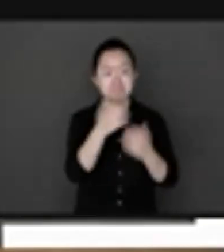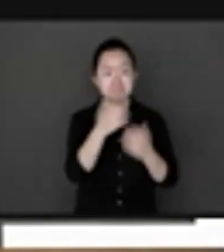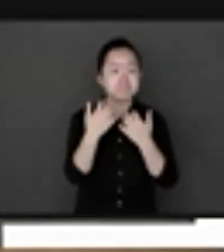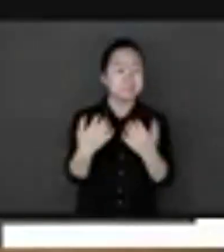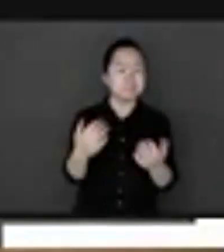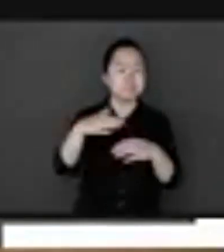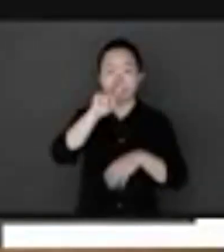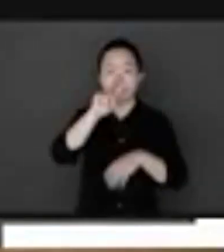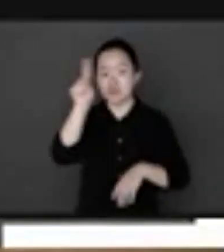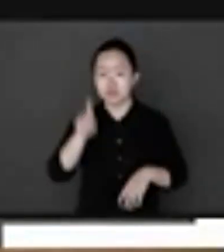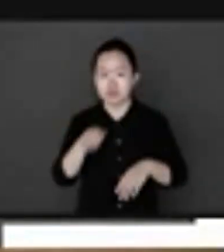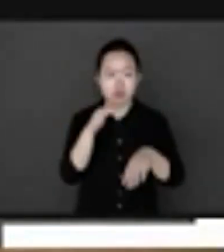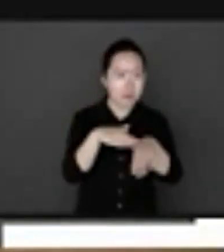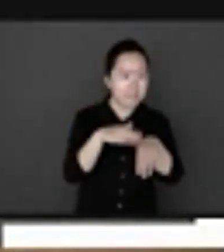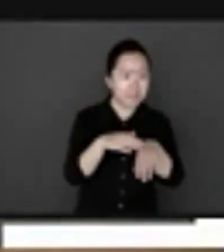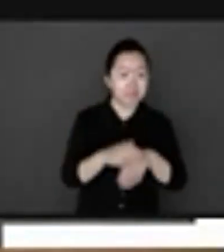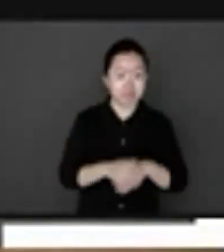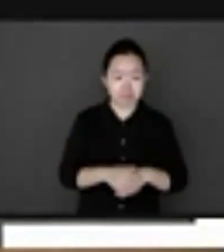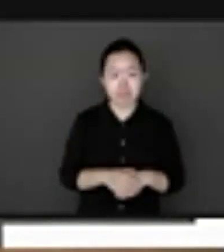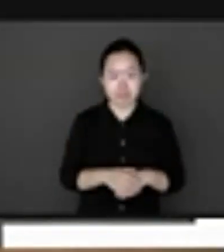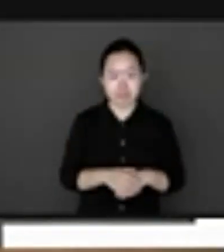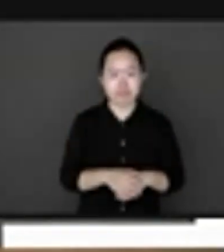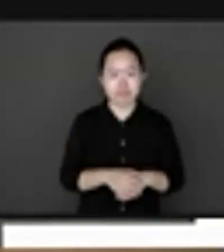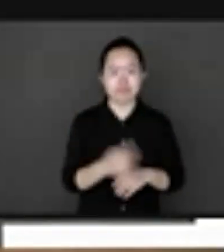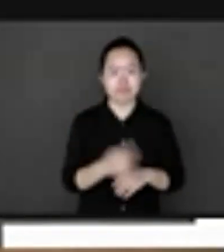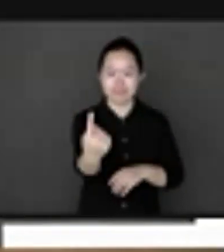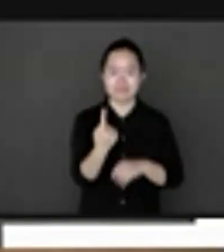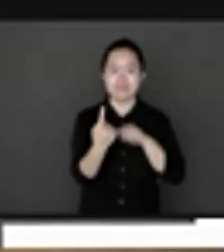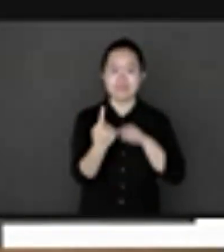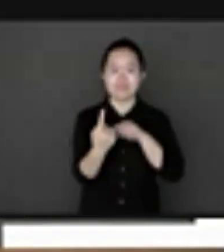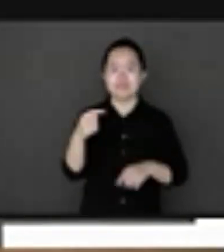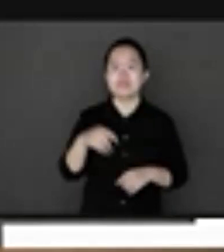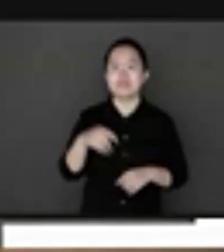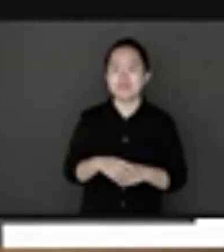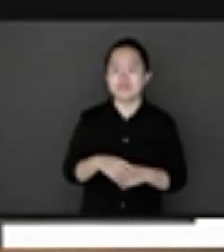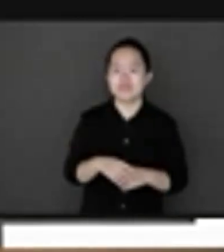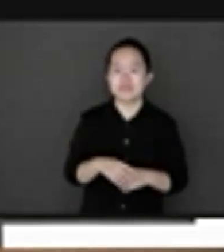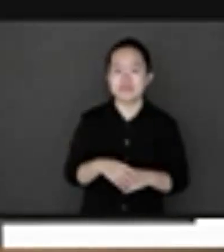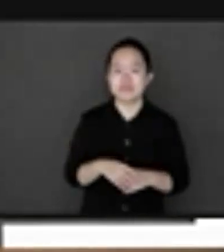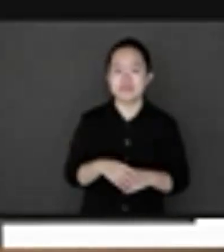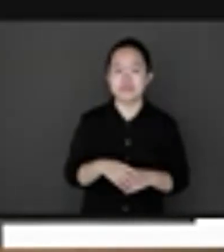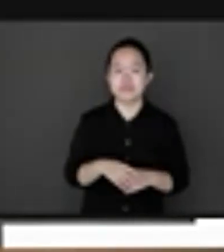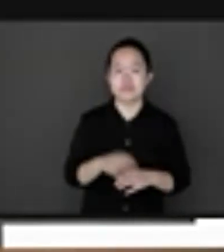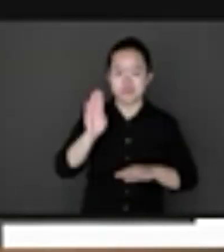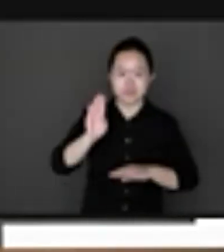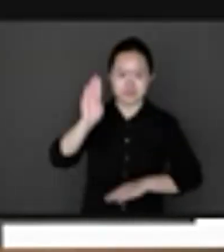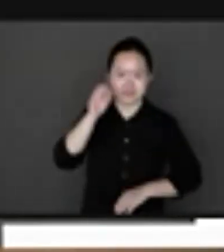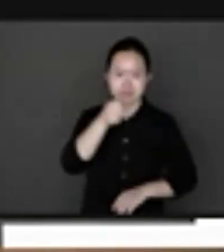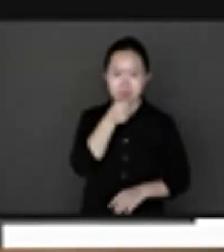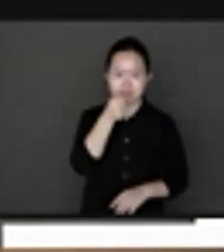I think, yes, we do have a question or a comment from Mike. So we'll have a microphone coming your way.